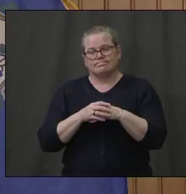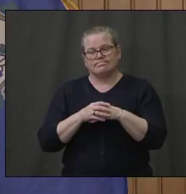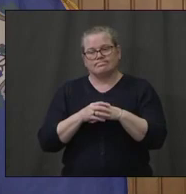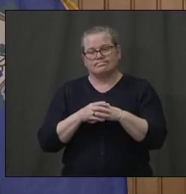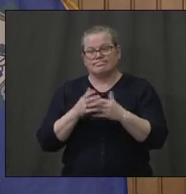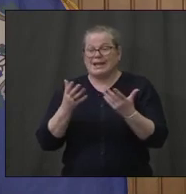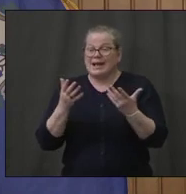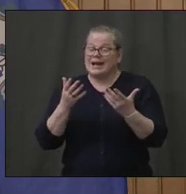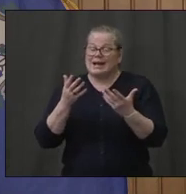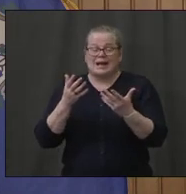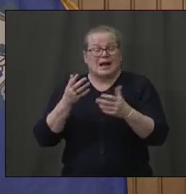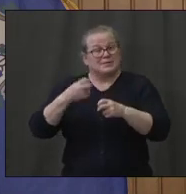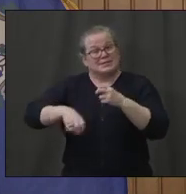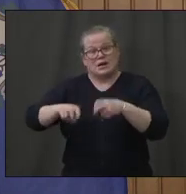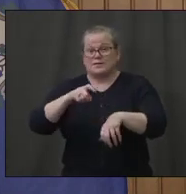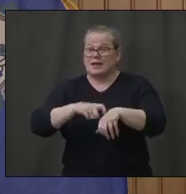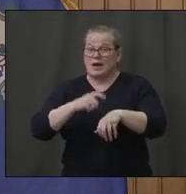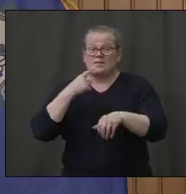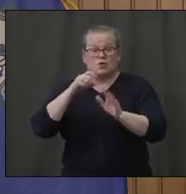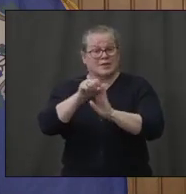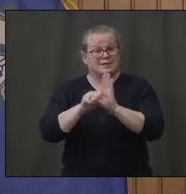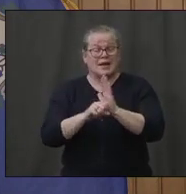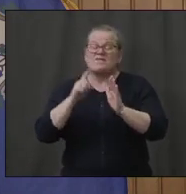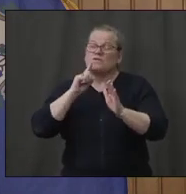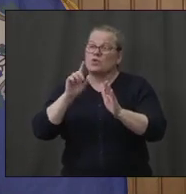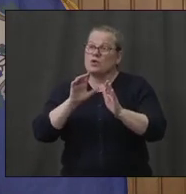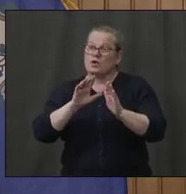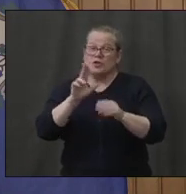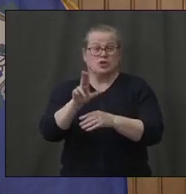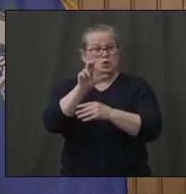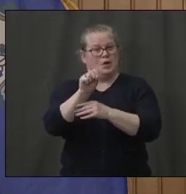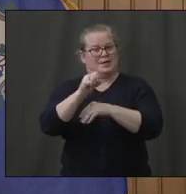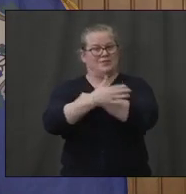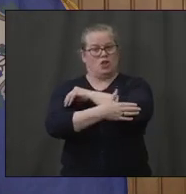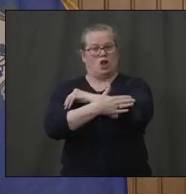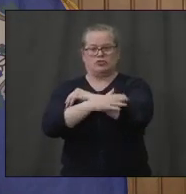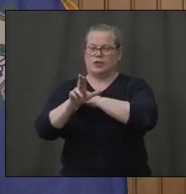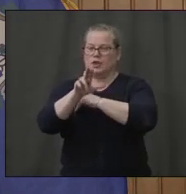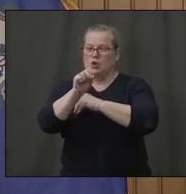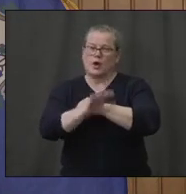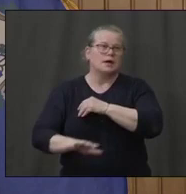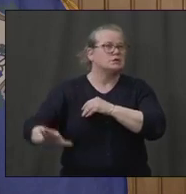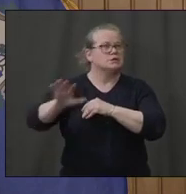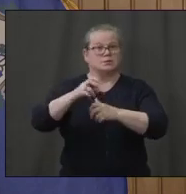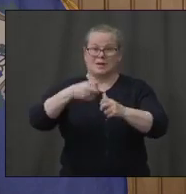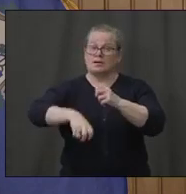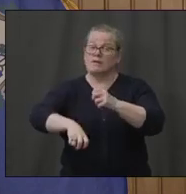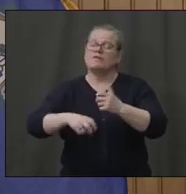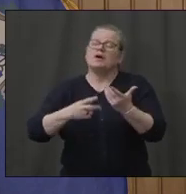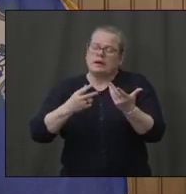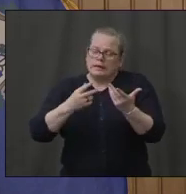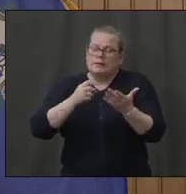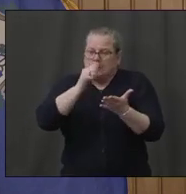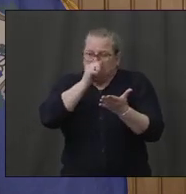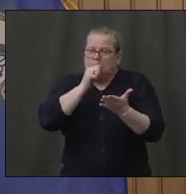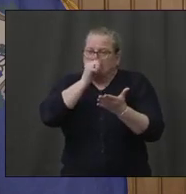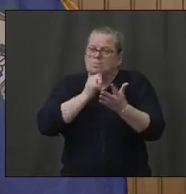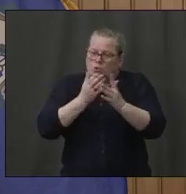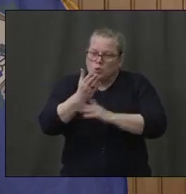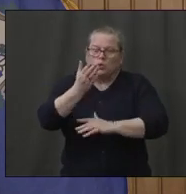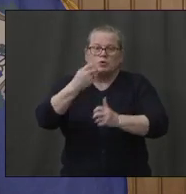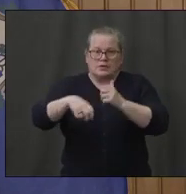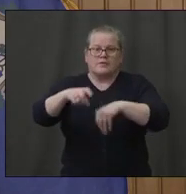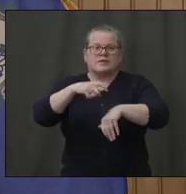Look, this is a tough time for our state, and it's a tough time for our country. There's no question about it. We've been through these tough times before. It took us a